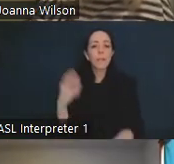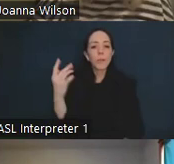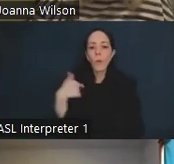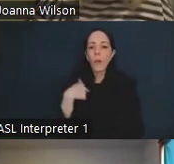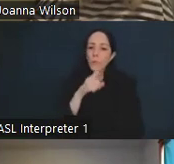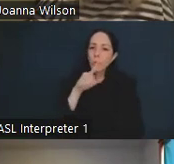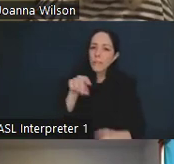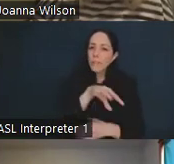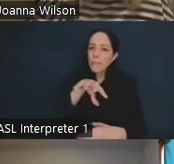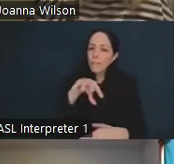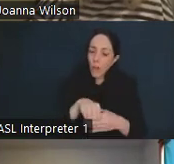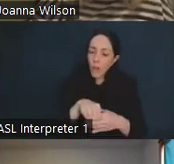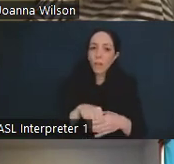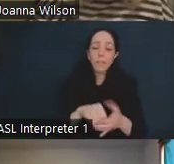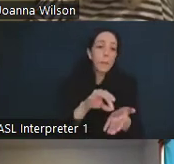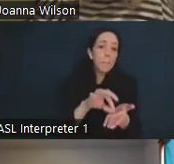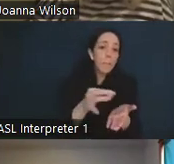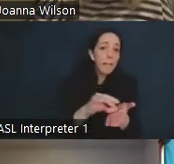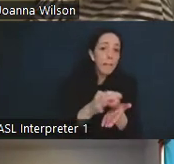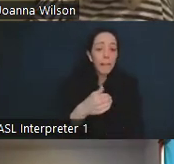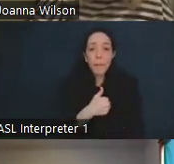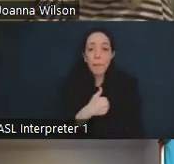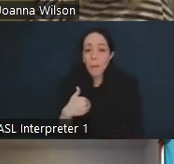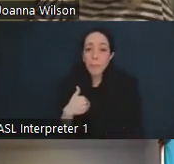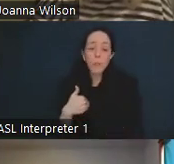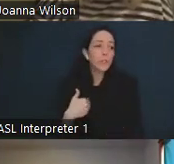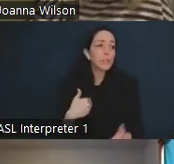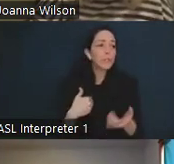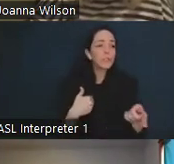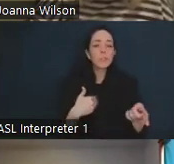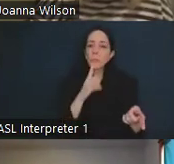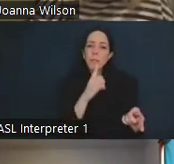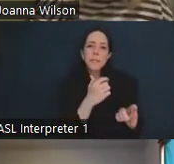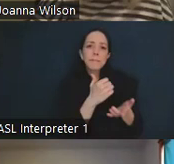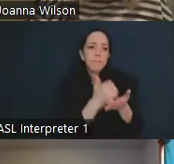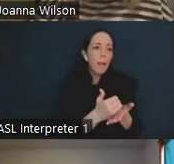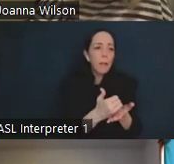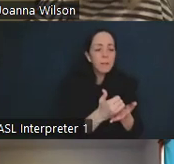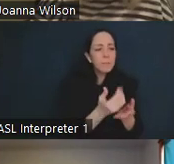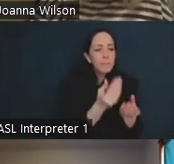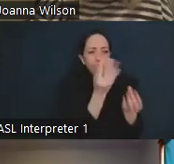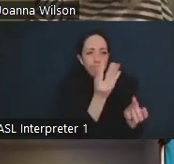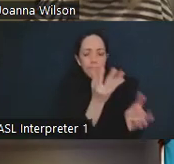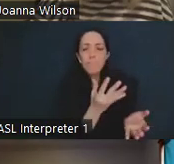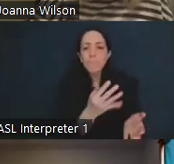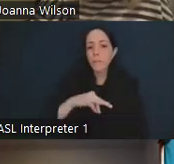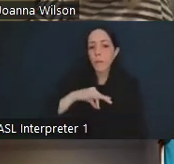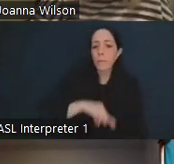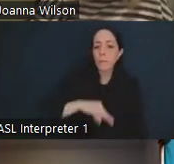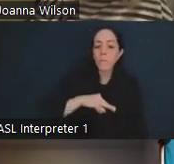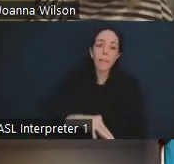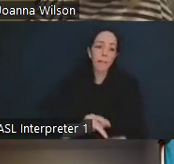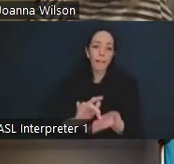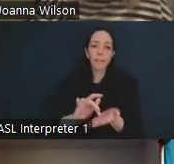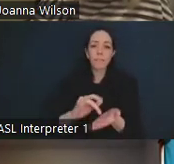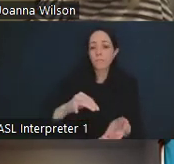involves Medicaid members in giving a lot of voice to the Medicaid benefit that Oregon has. So